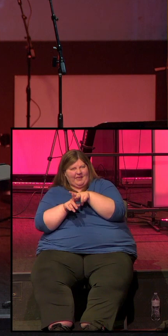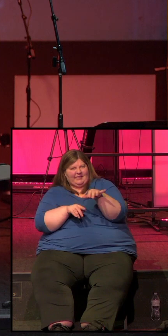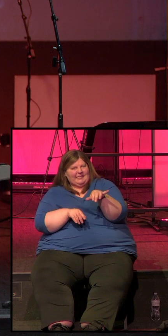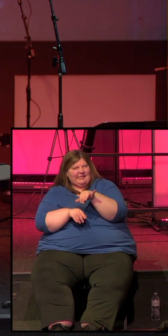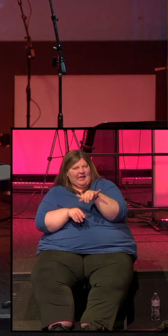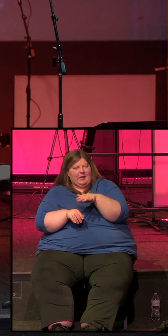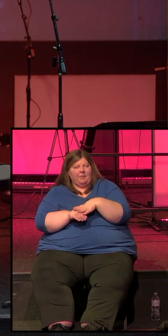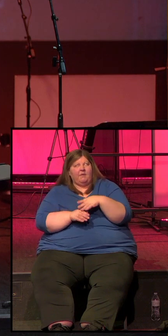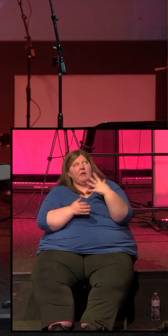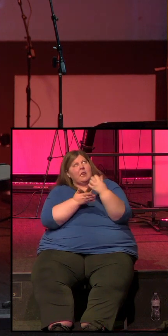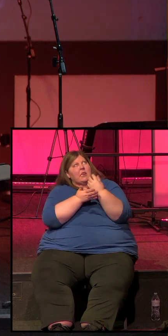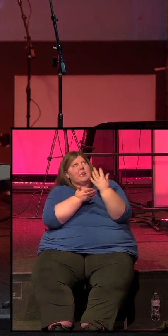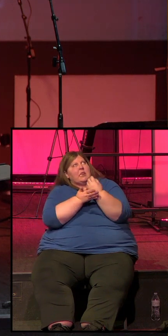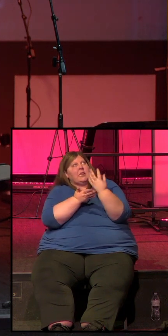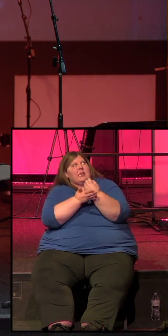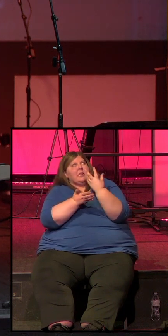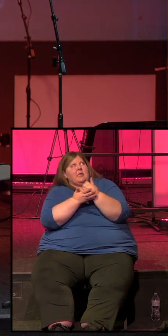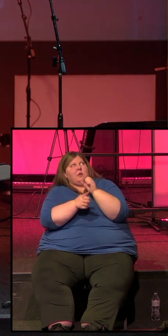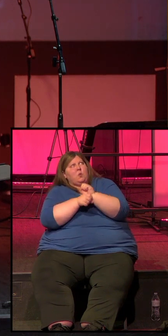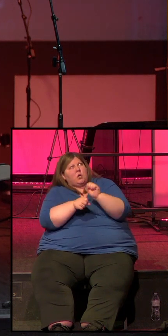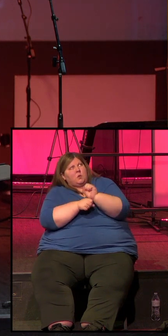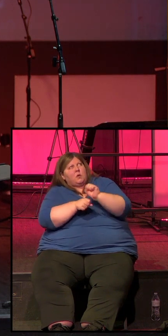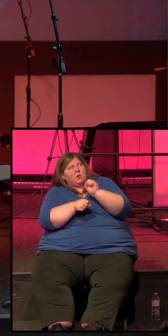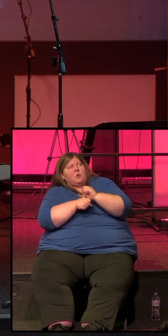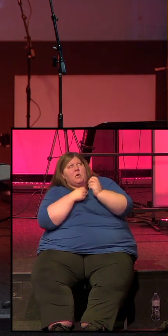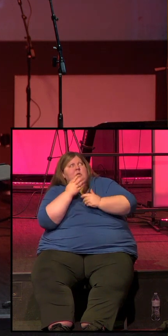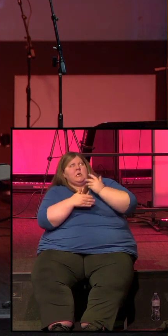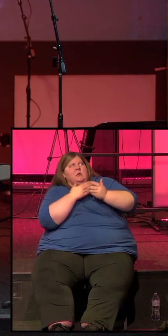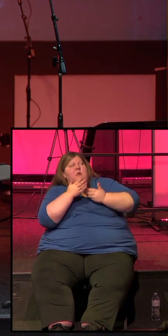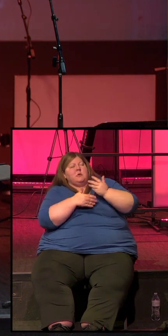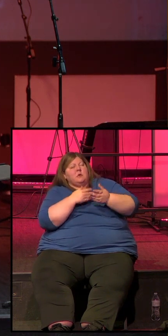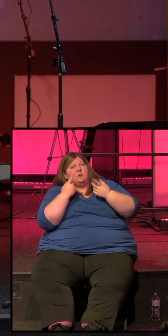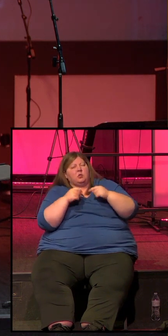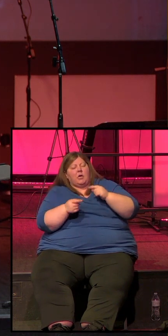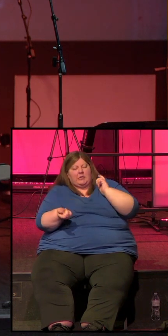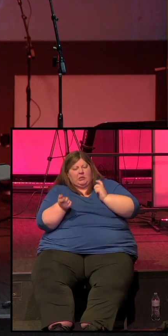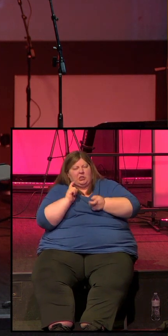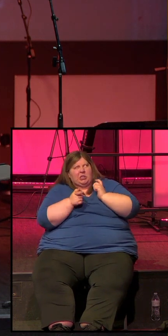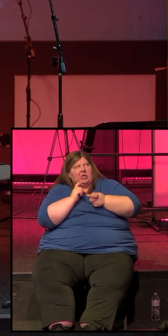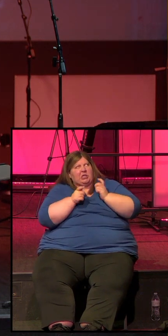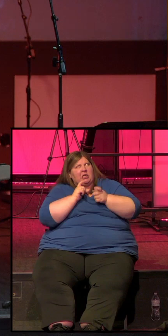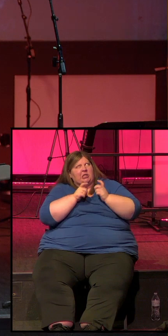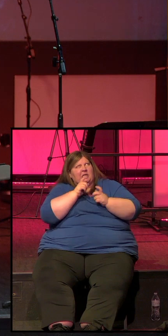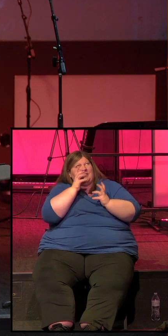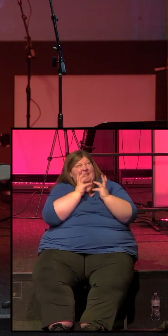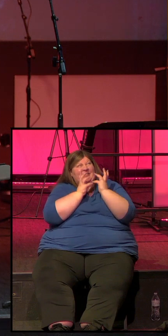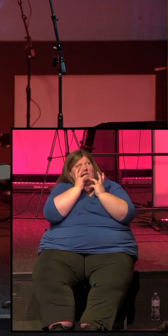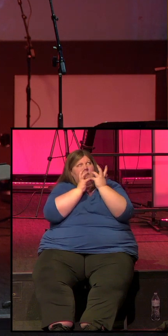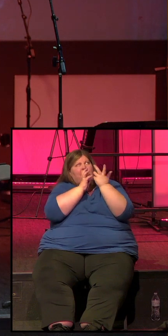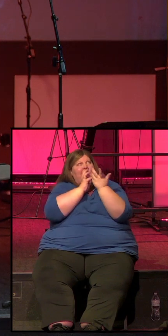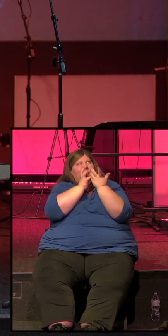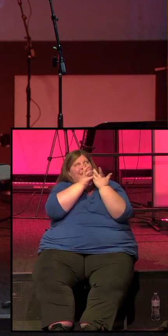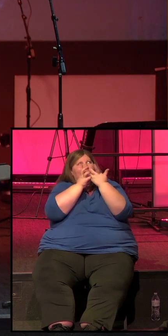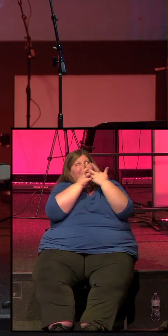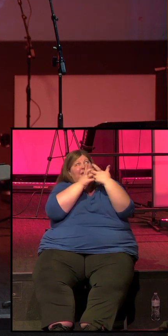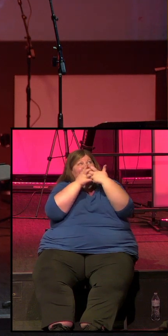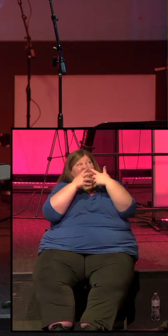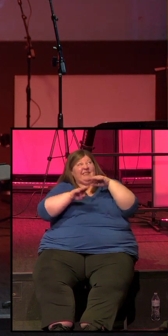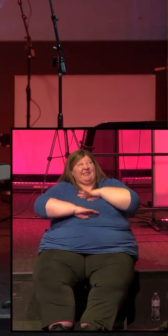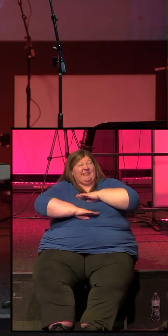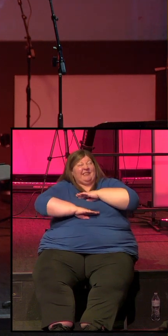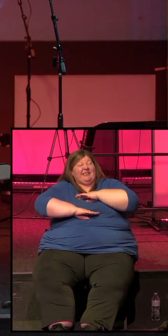salvation, if you're going to try to work for it, if you're going to try to change you and think that that is part of the equation that